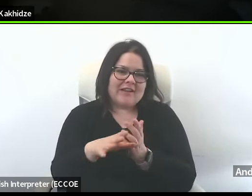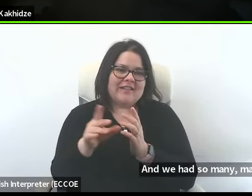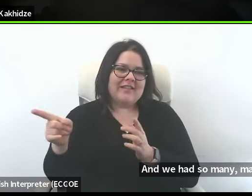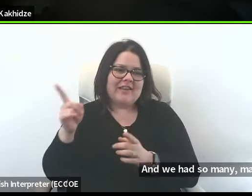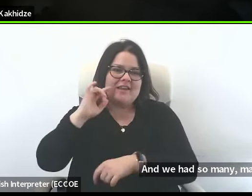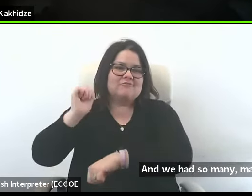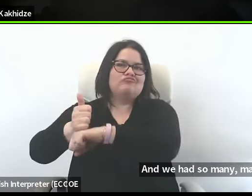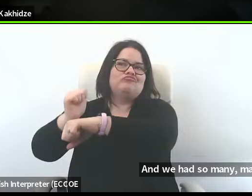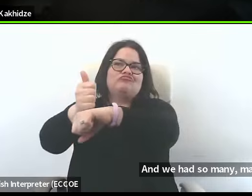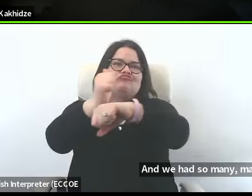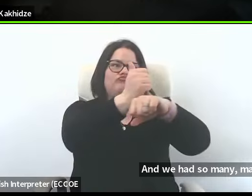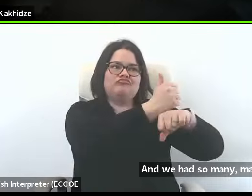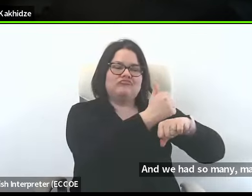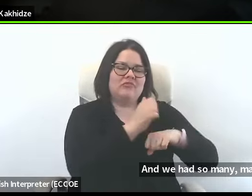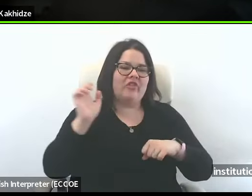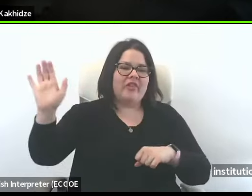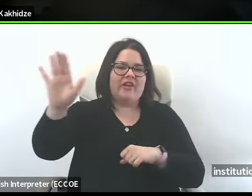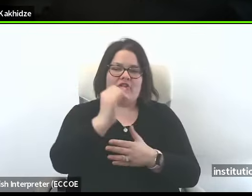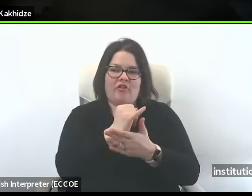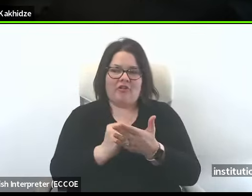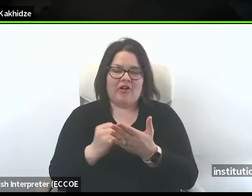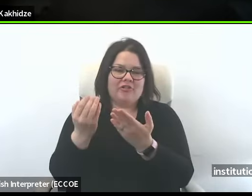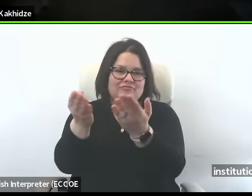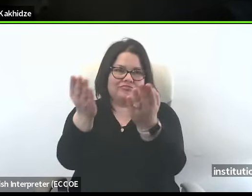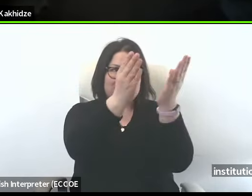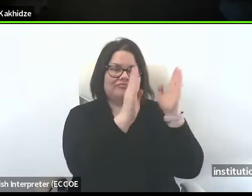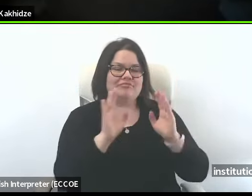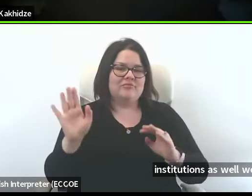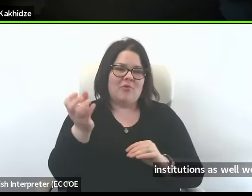developed in pretty good speed.